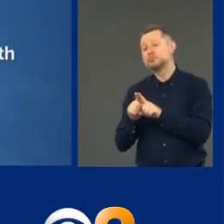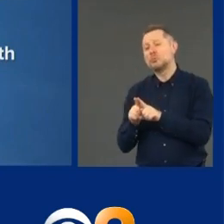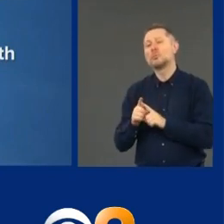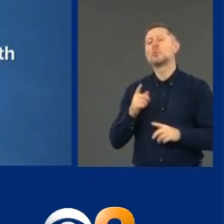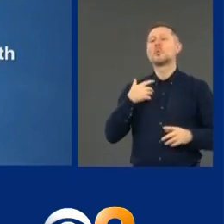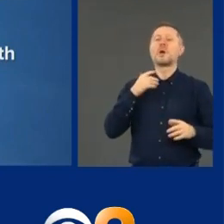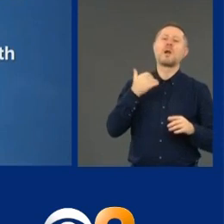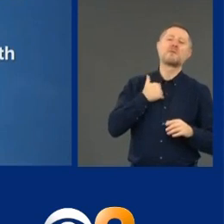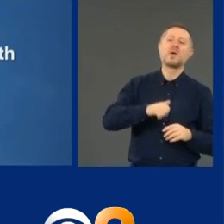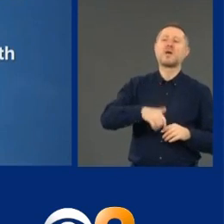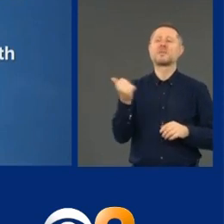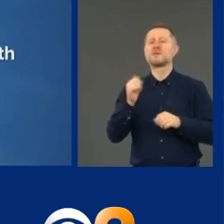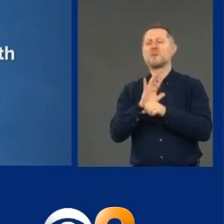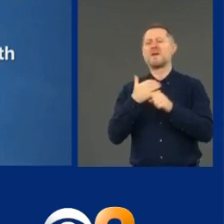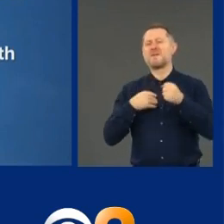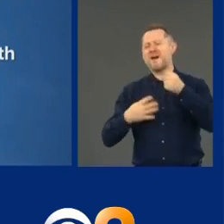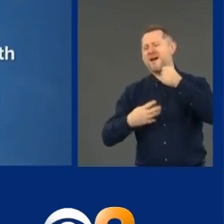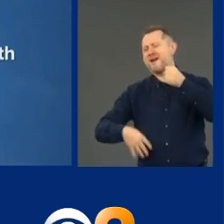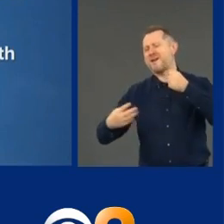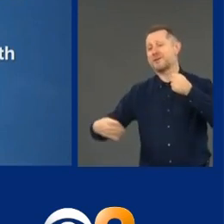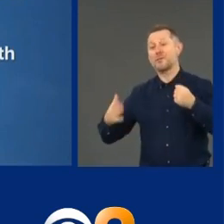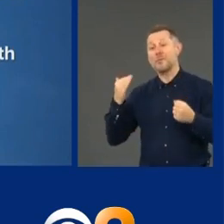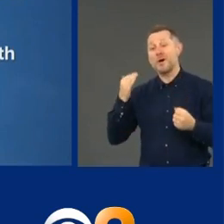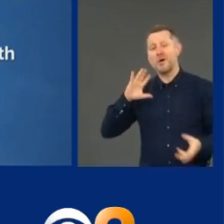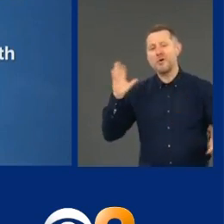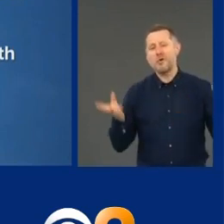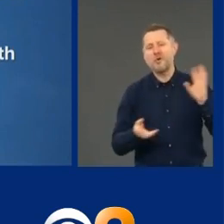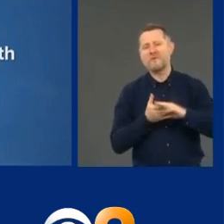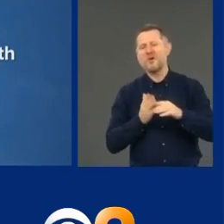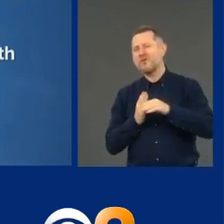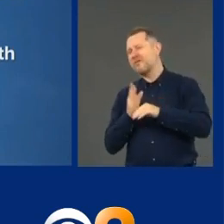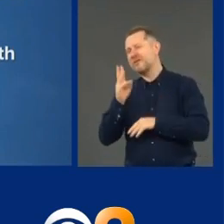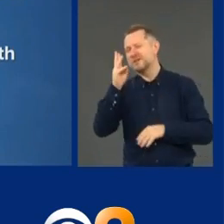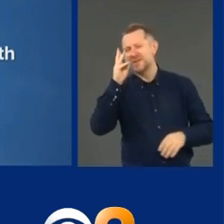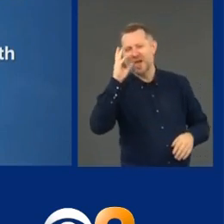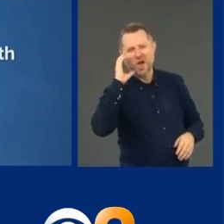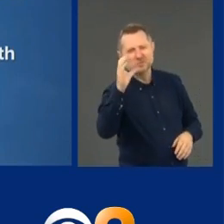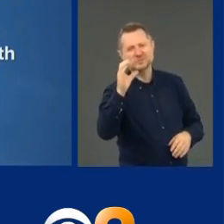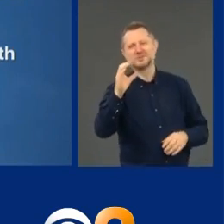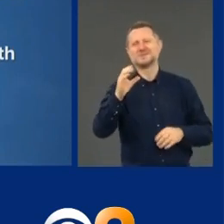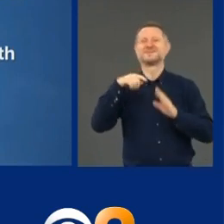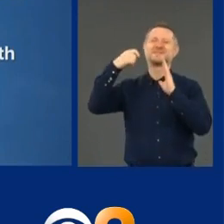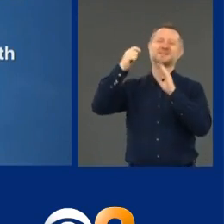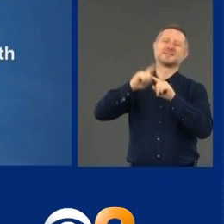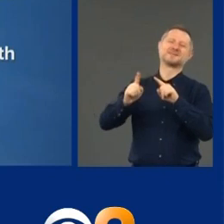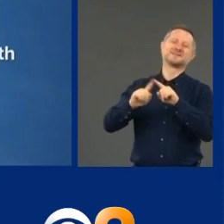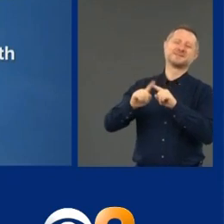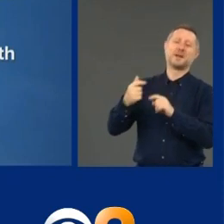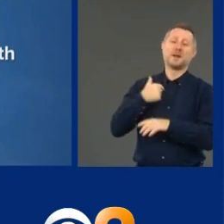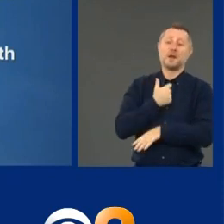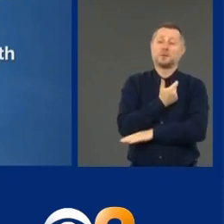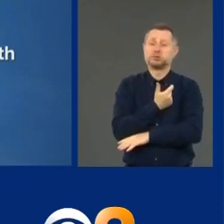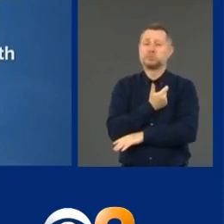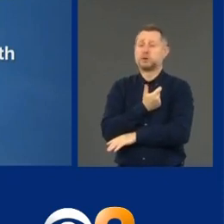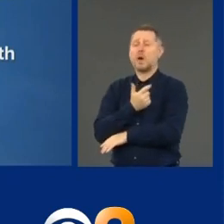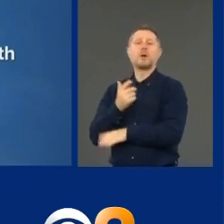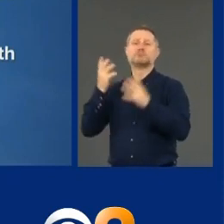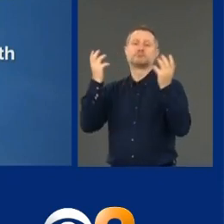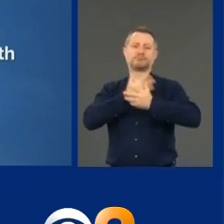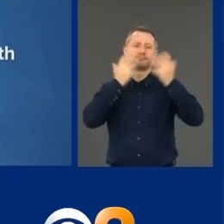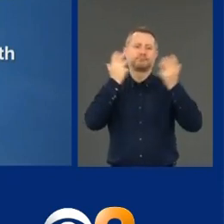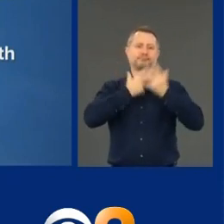mentions because we had over 600 submissions, and I'm telling you, they're phenomenal. I've been watching them. They are just phenomenal. But